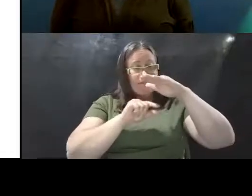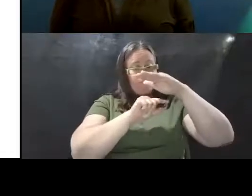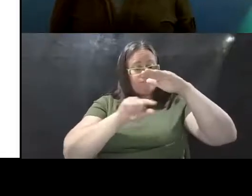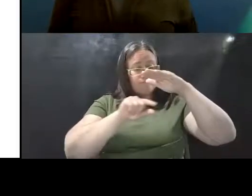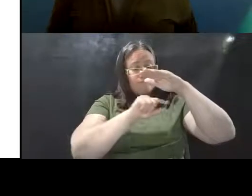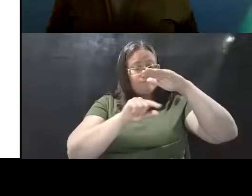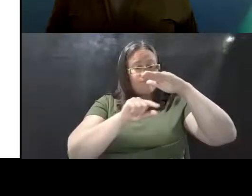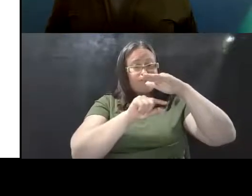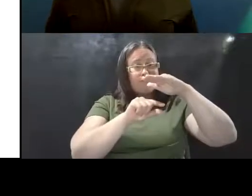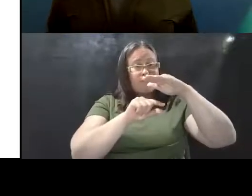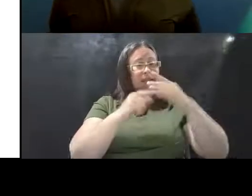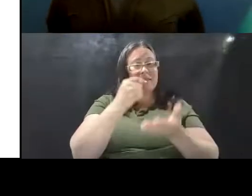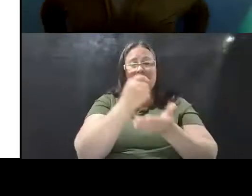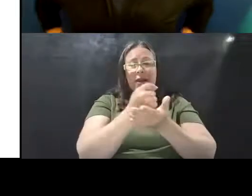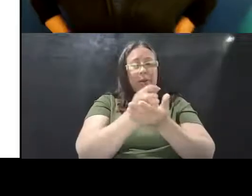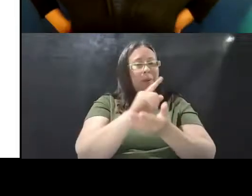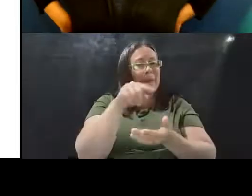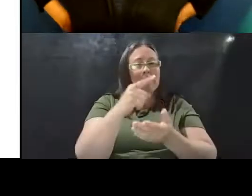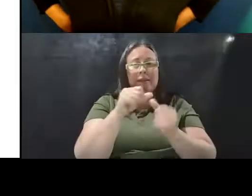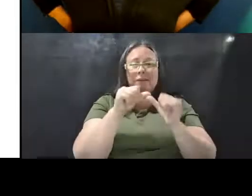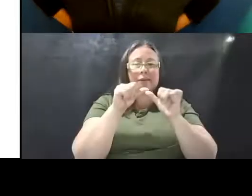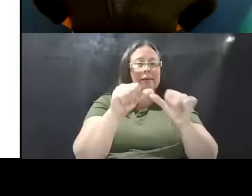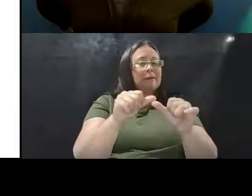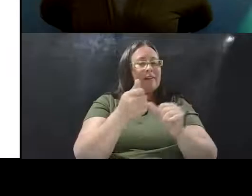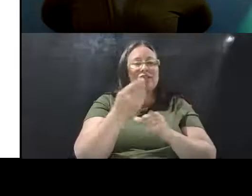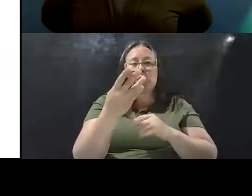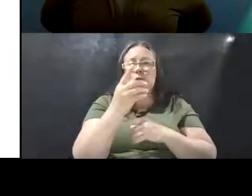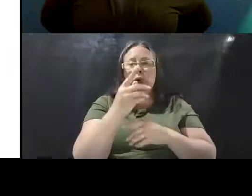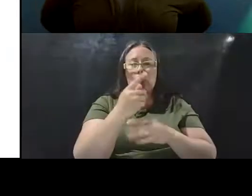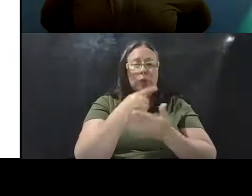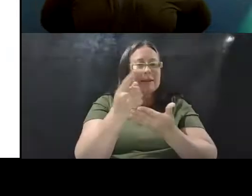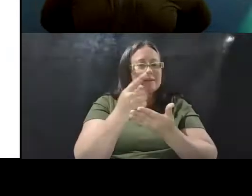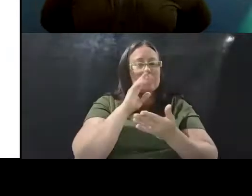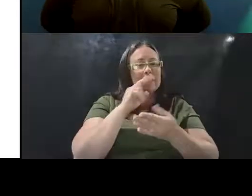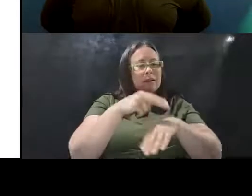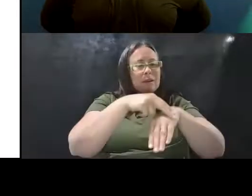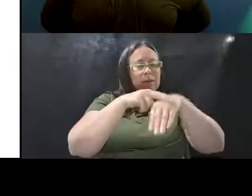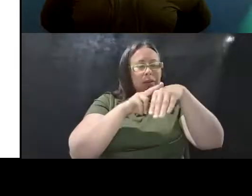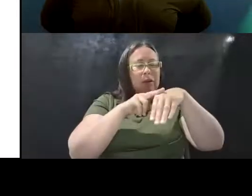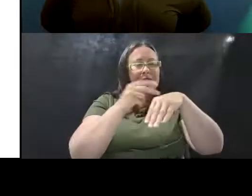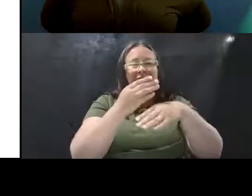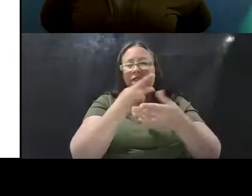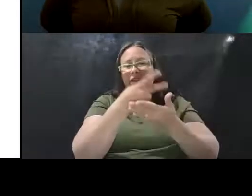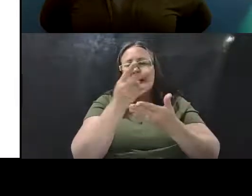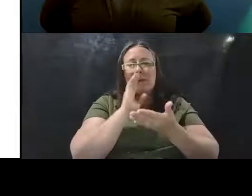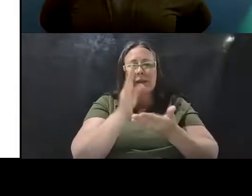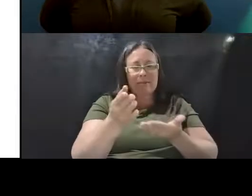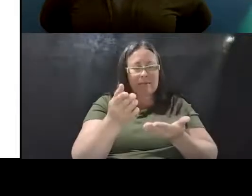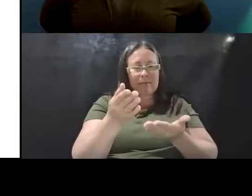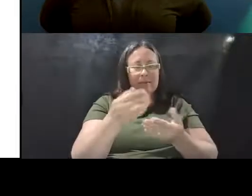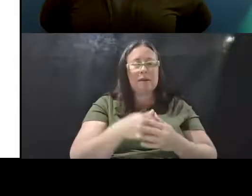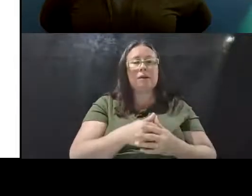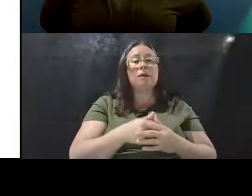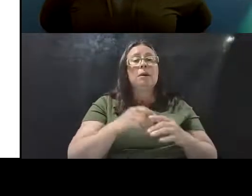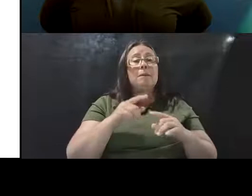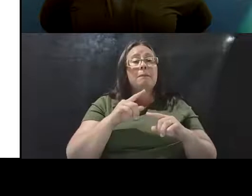the therapy will only last a couple of weeks. It'll be a failed graft, in essence, if you try to graft those cells onto the patient. In